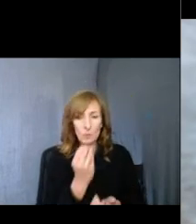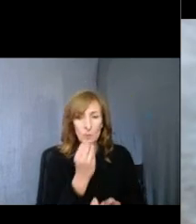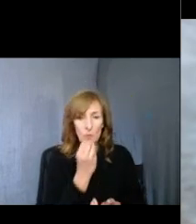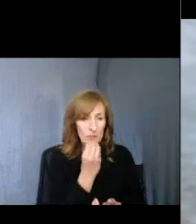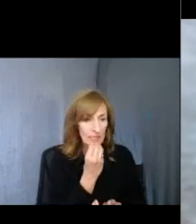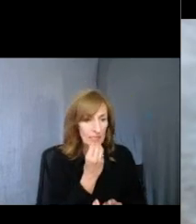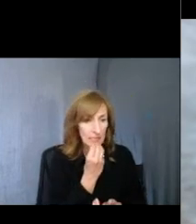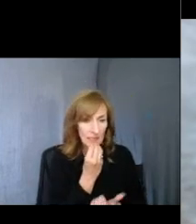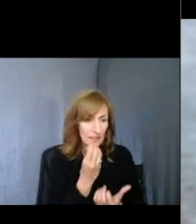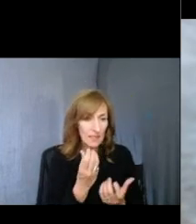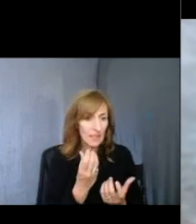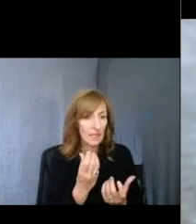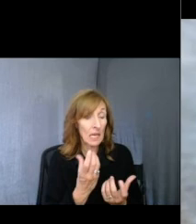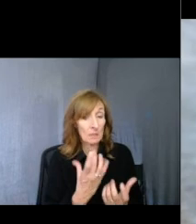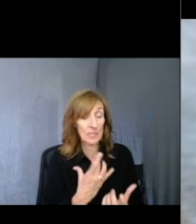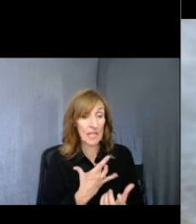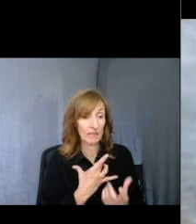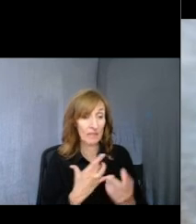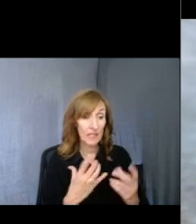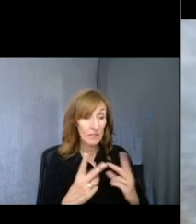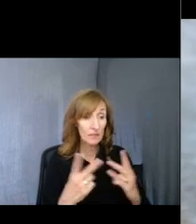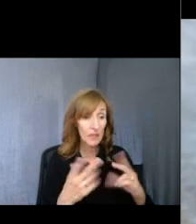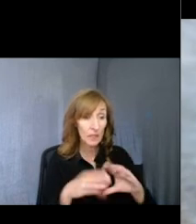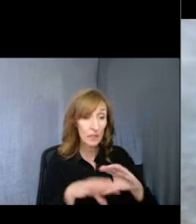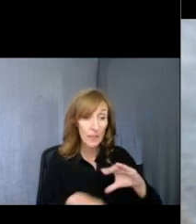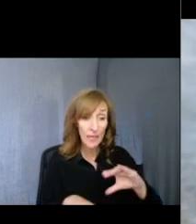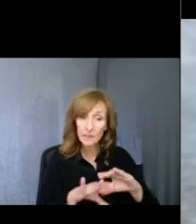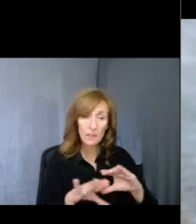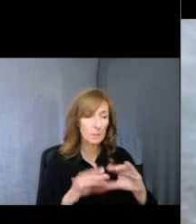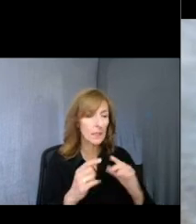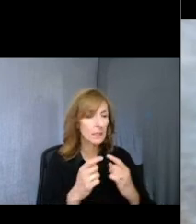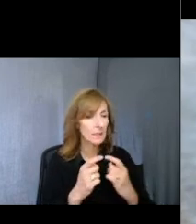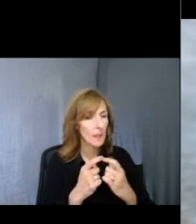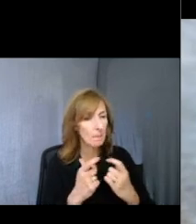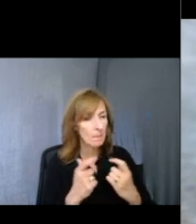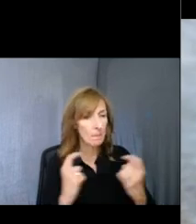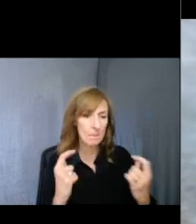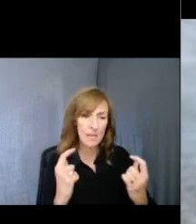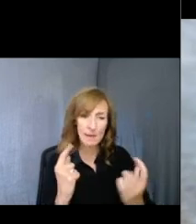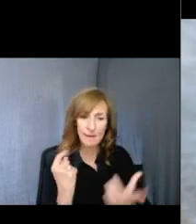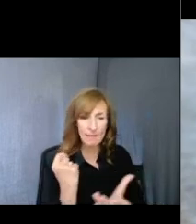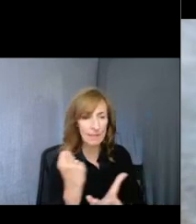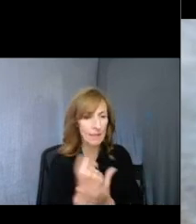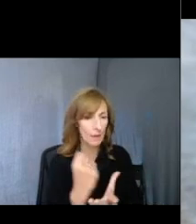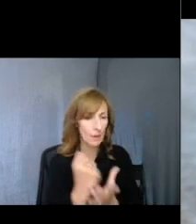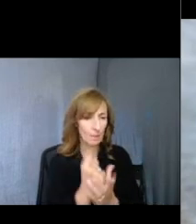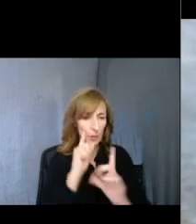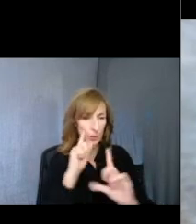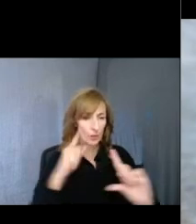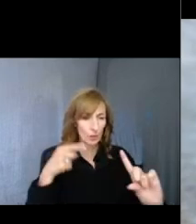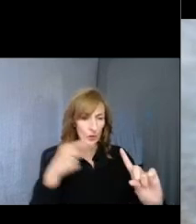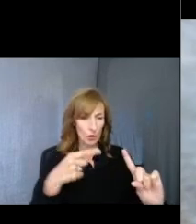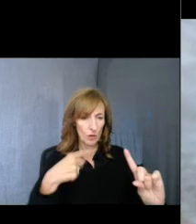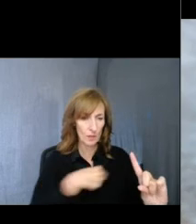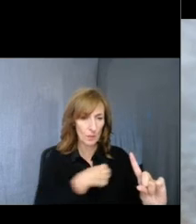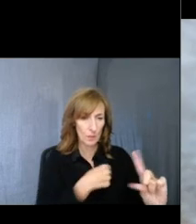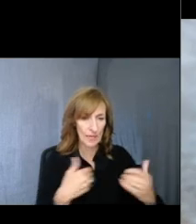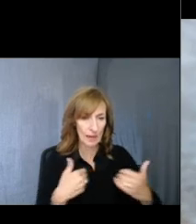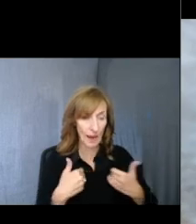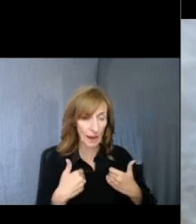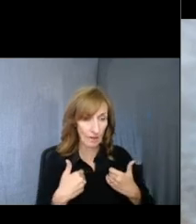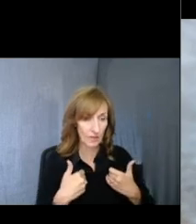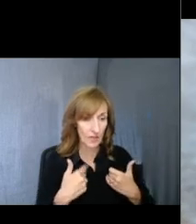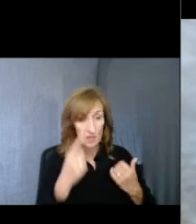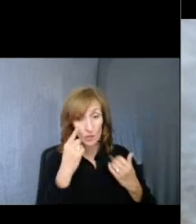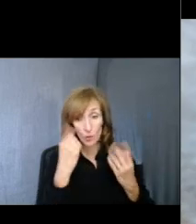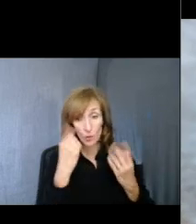very basic, is actually a big therapeutic target that we have. So we think about those things, and